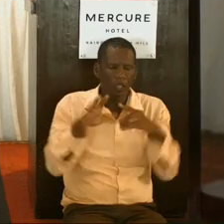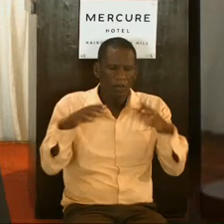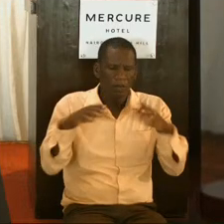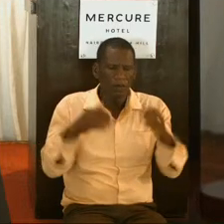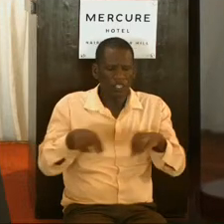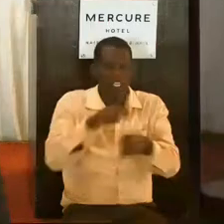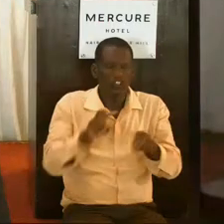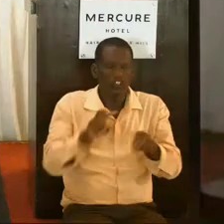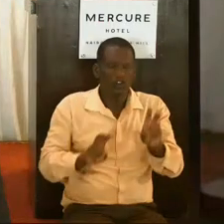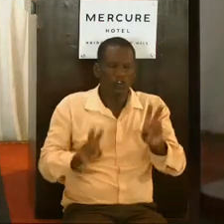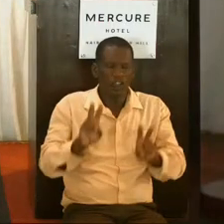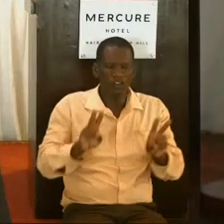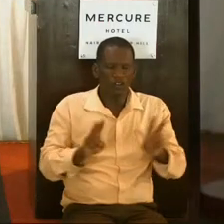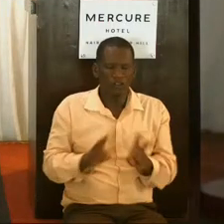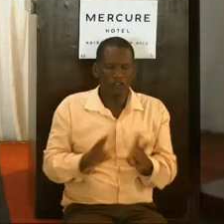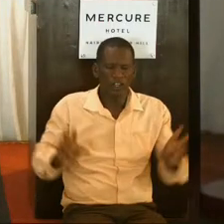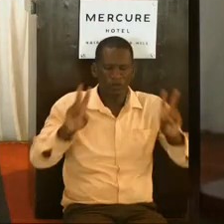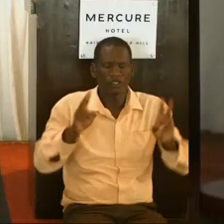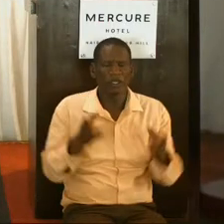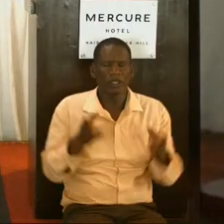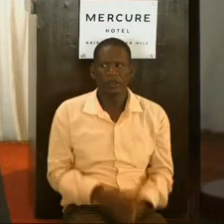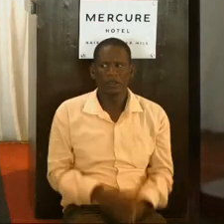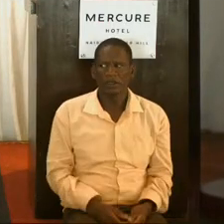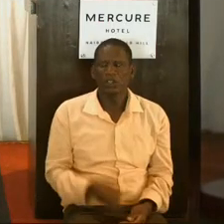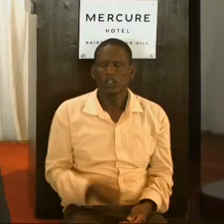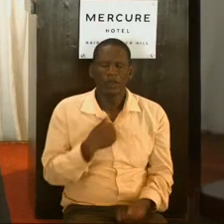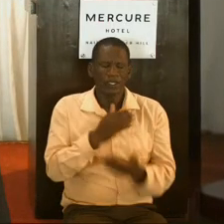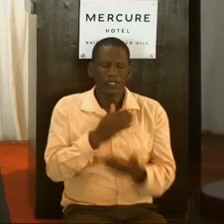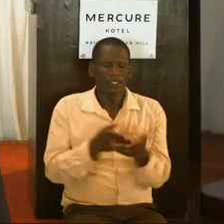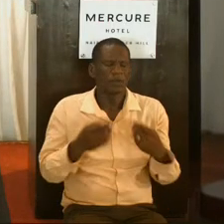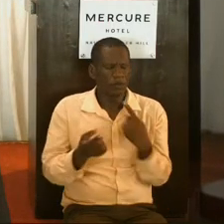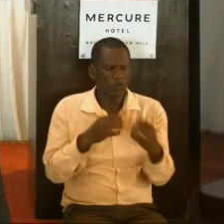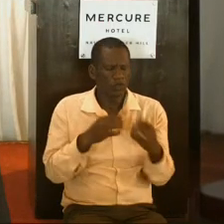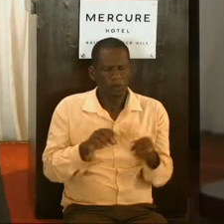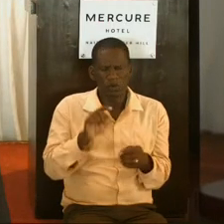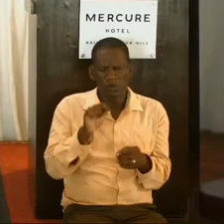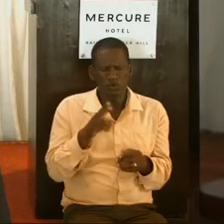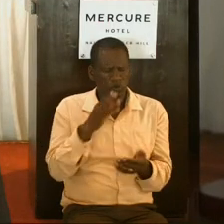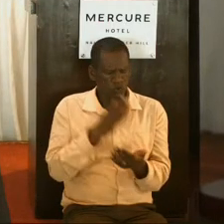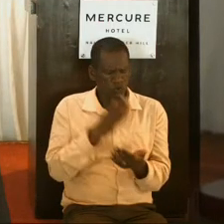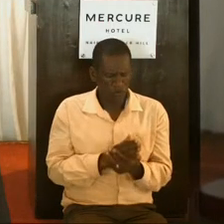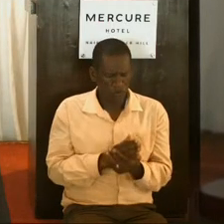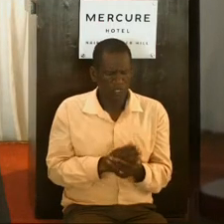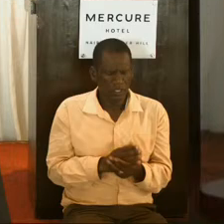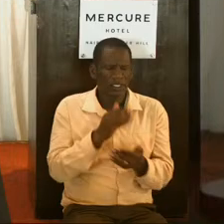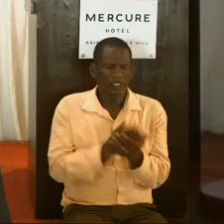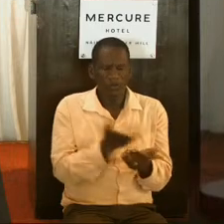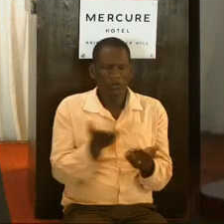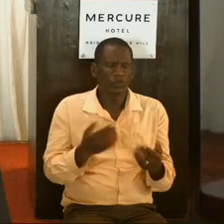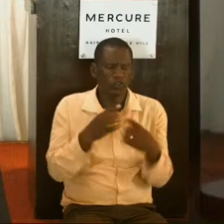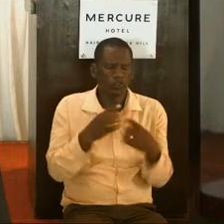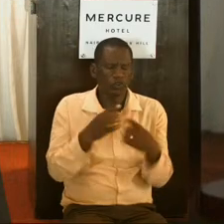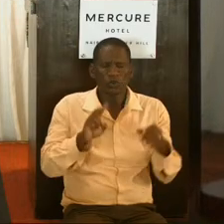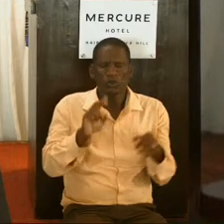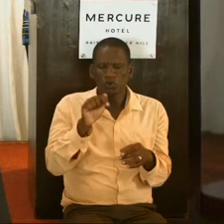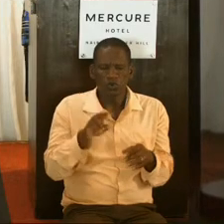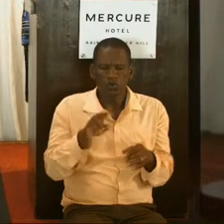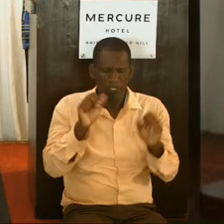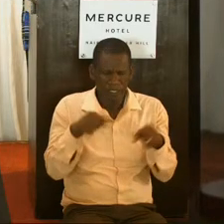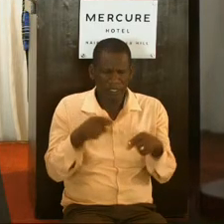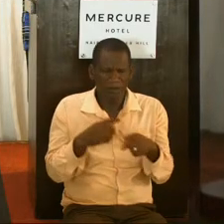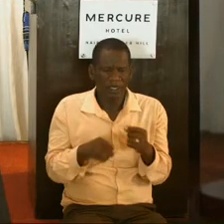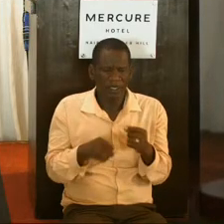National values we had some talk about Auto civio yeah we had some talking about utu